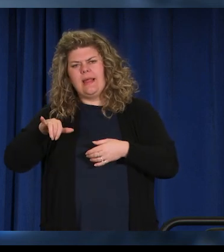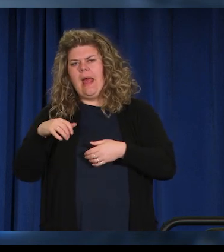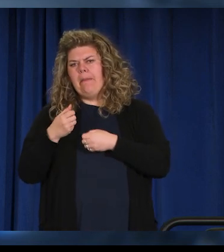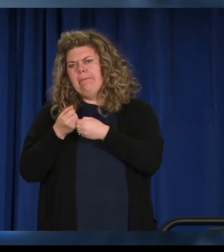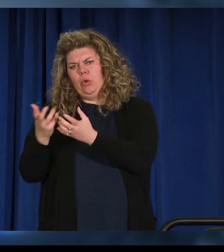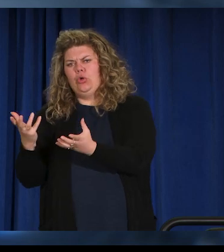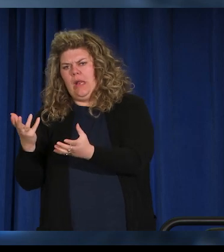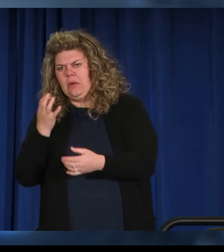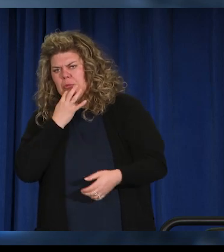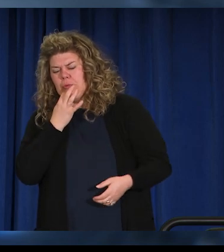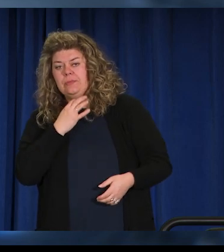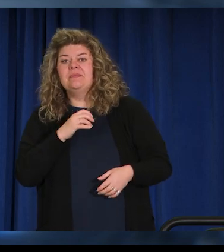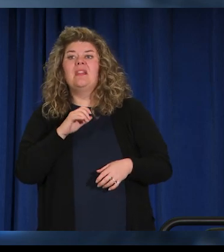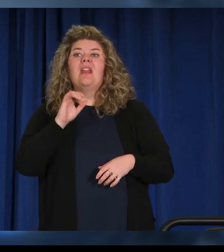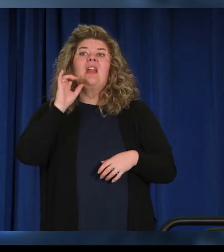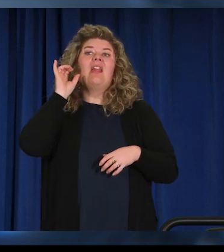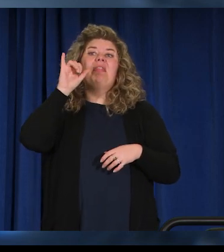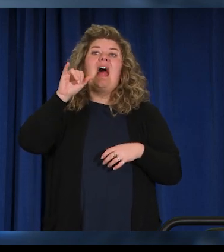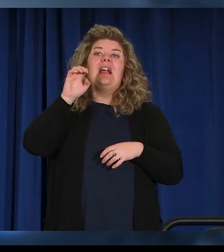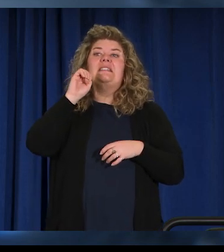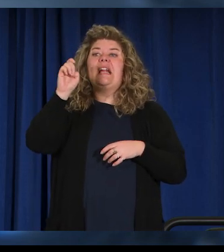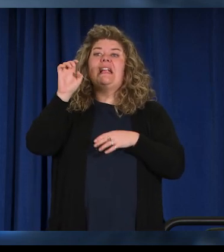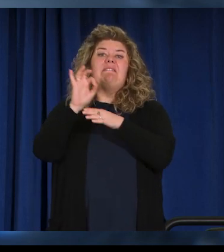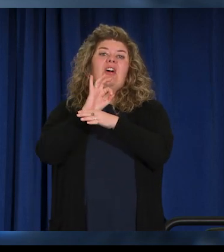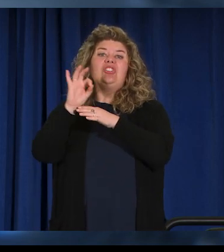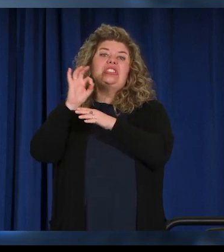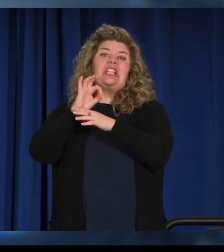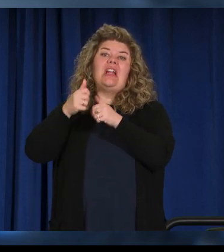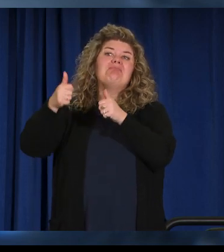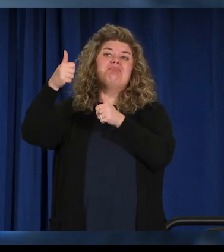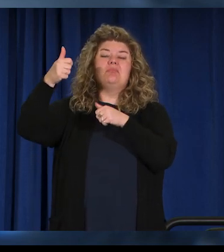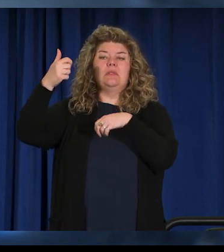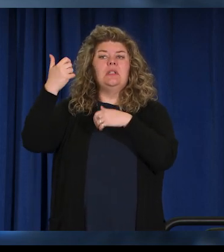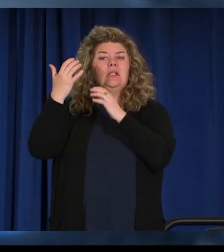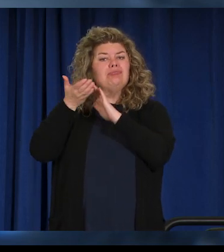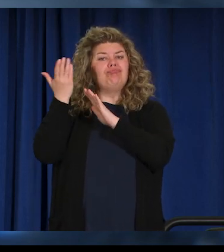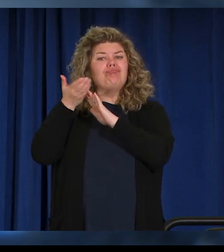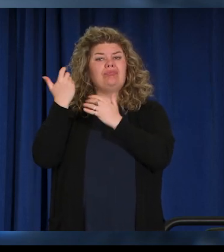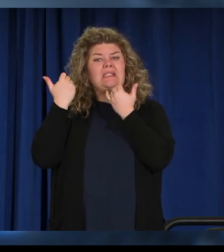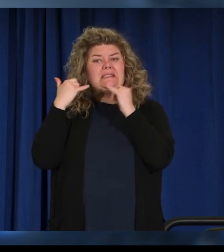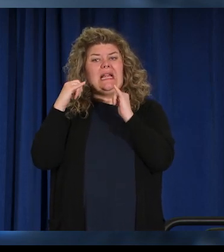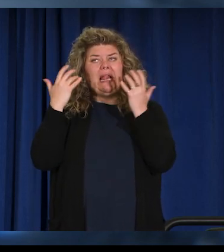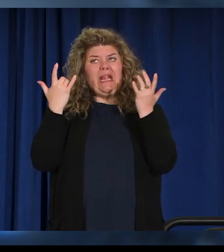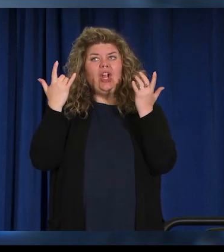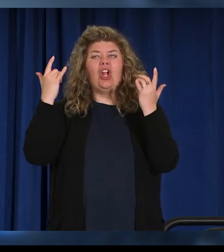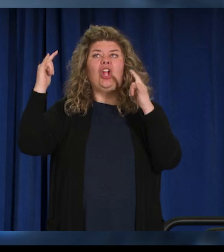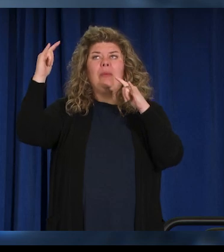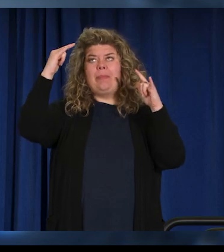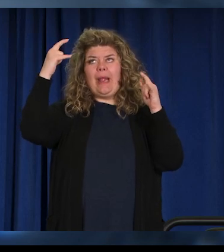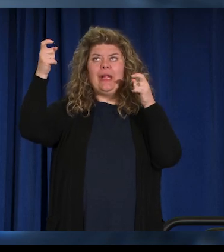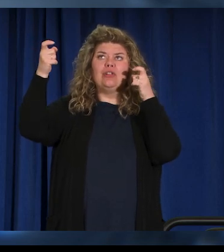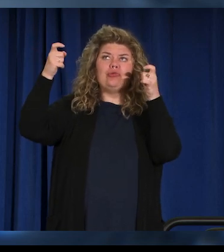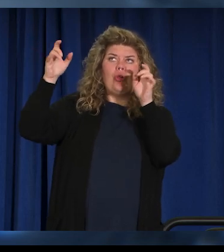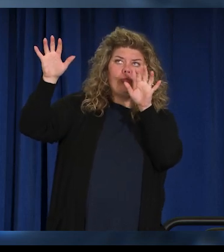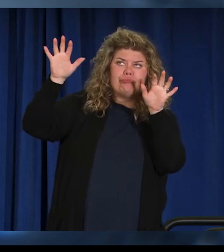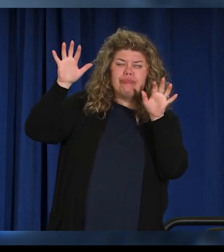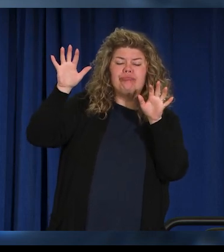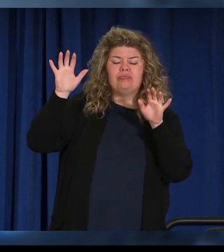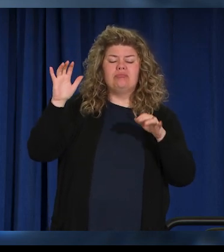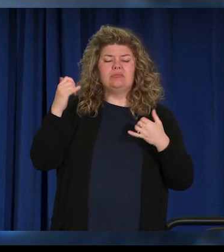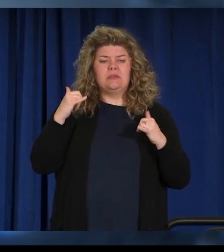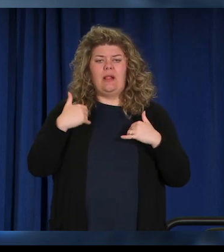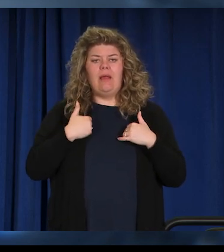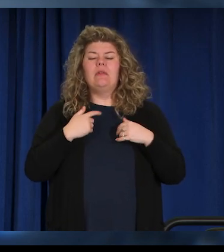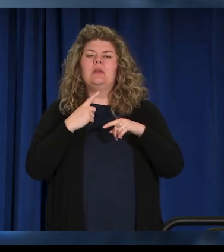differences are not inherently good or bad, and again, they're arguably still here and persist because they provide some benefit to us. So